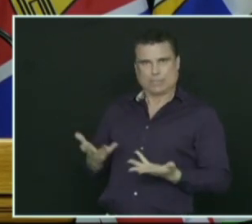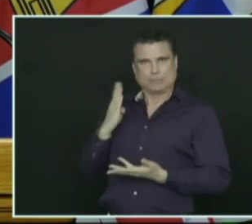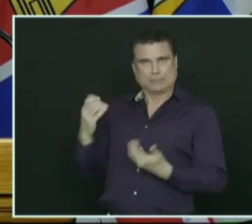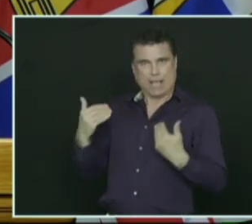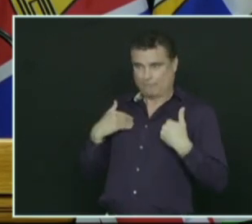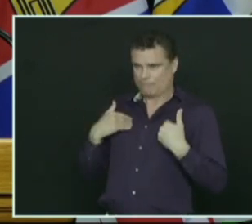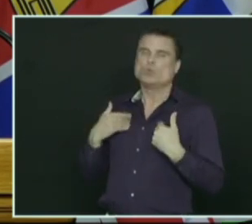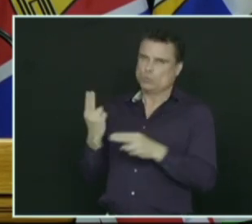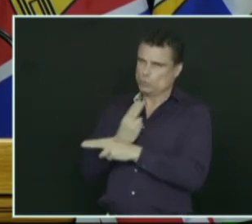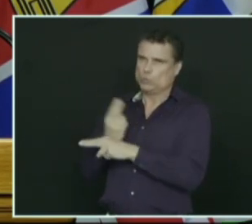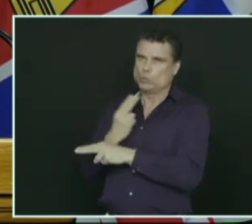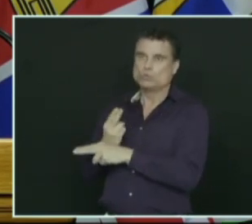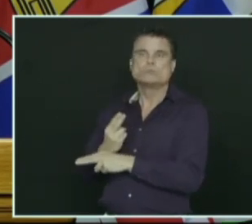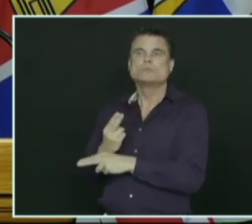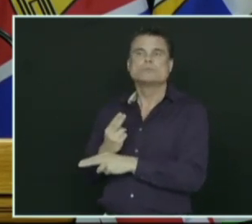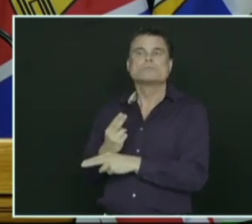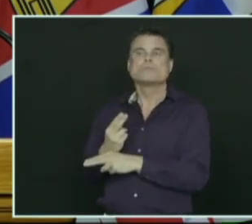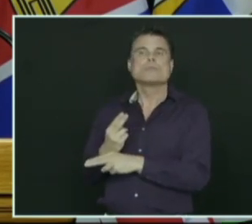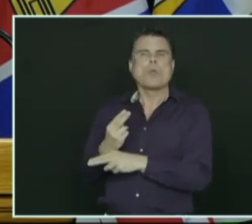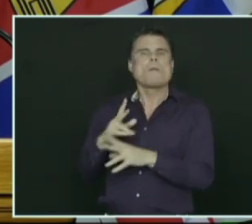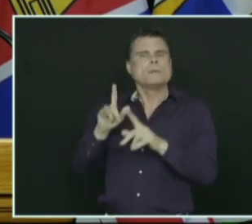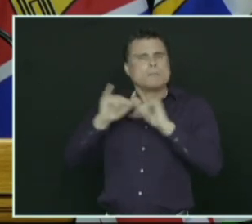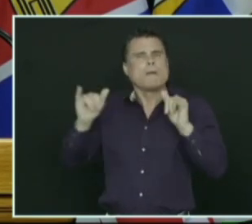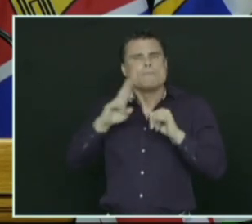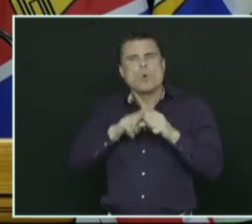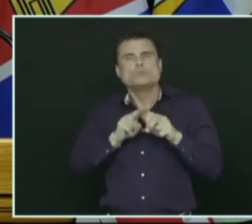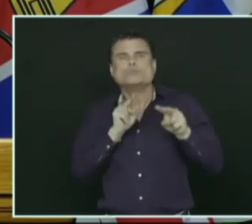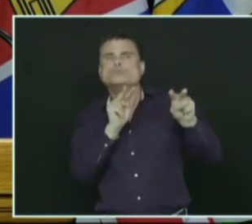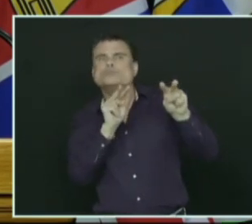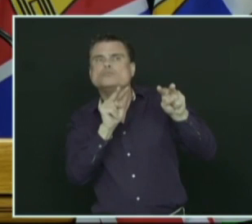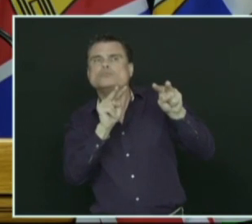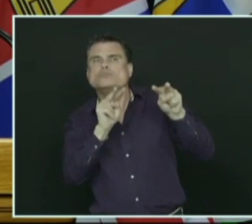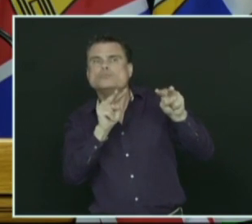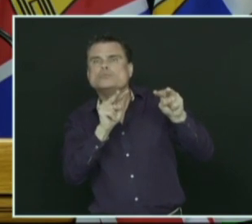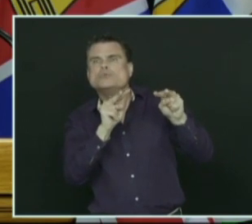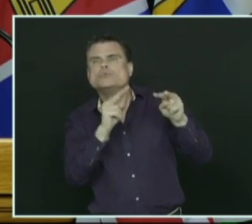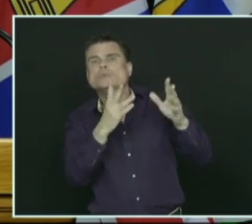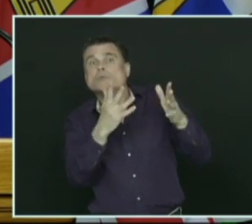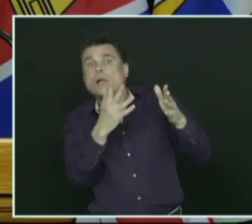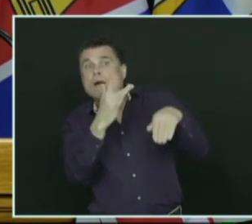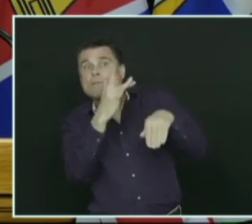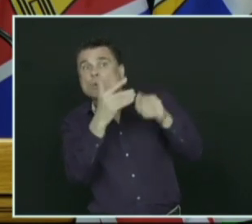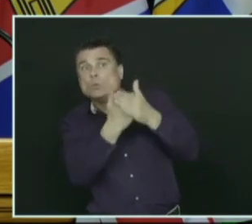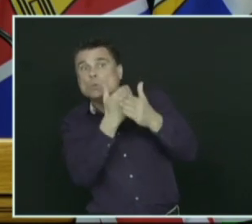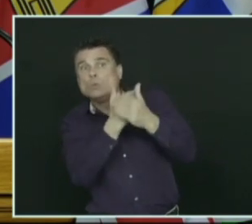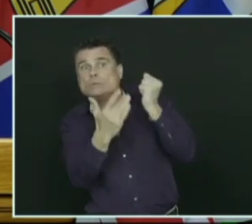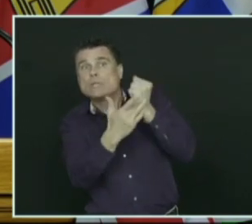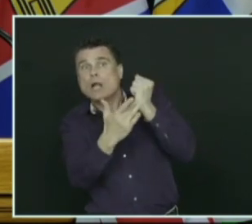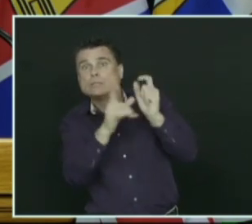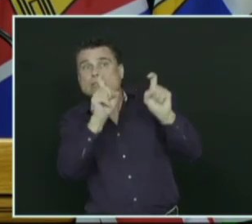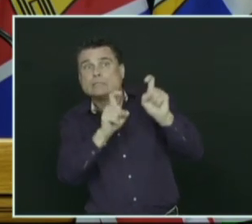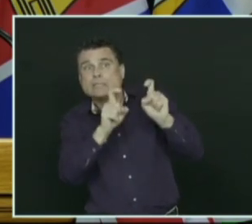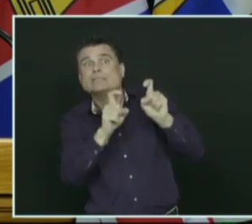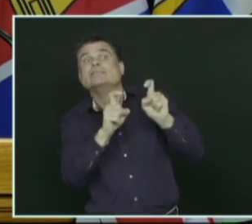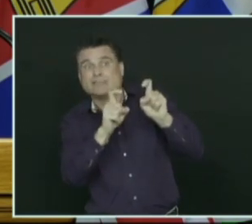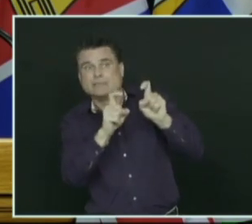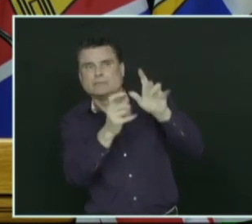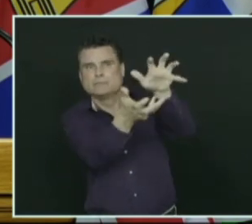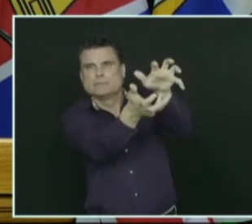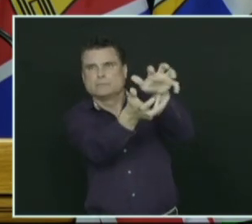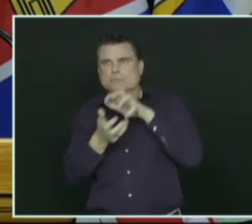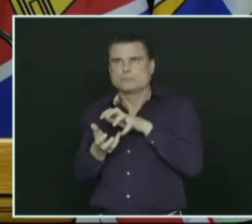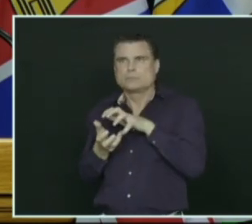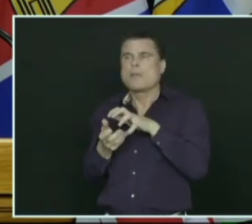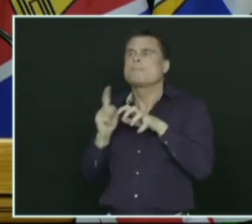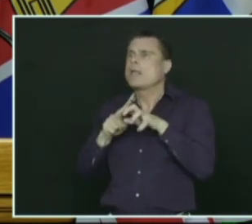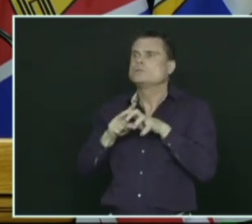some questions about the empirical evidence that shutdowns have an impact, particularly school closures. I don't know if you recall